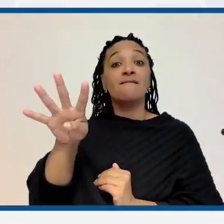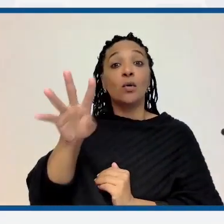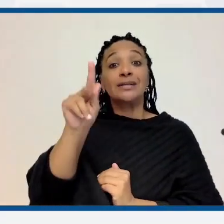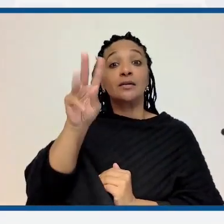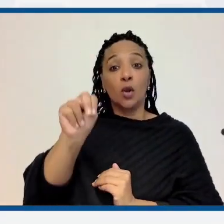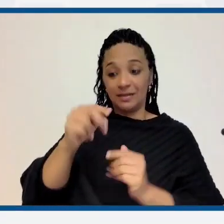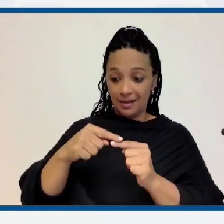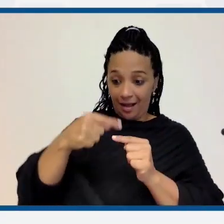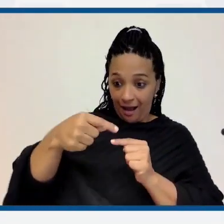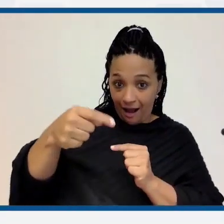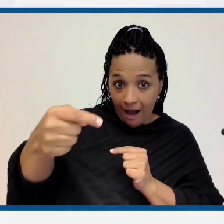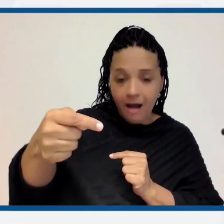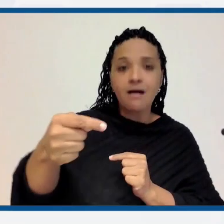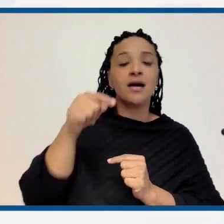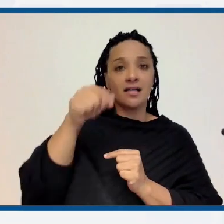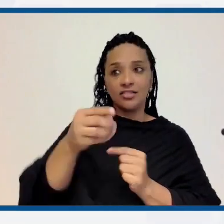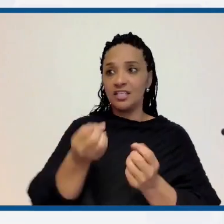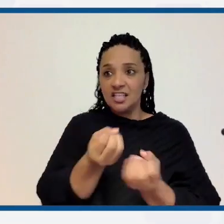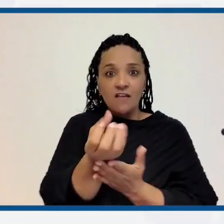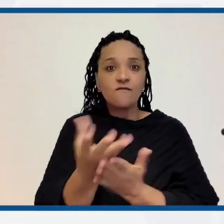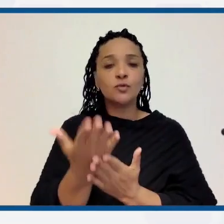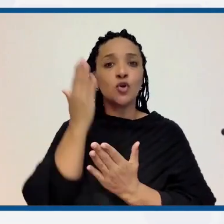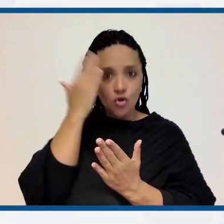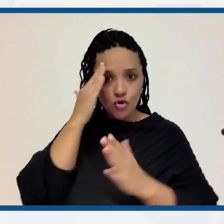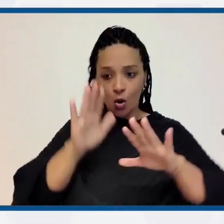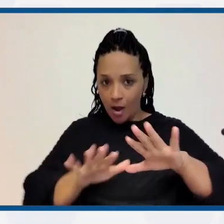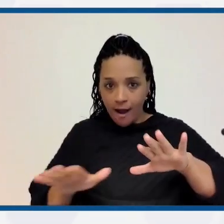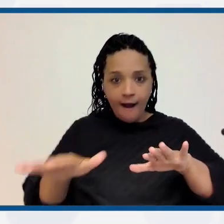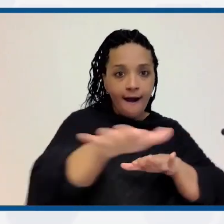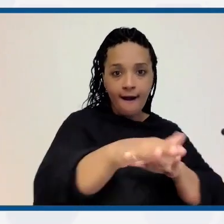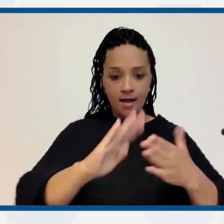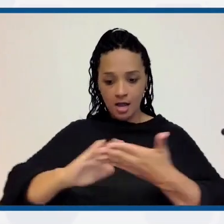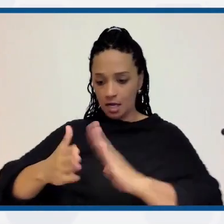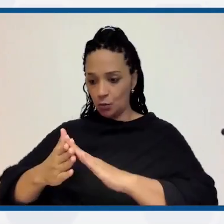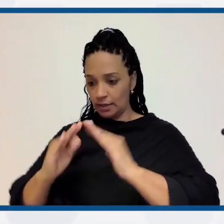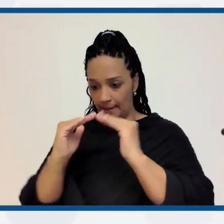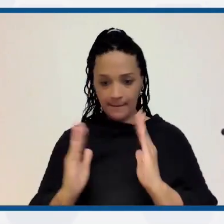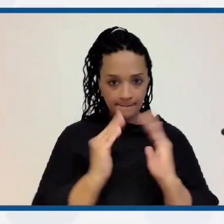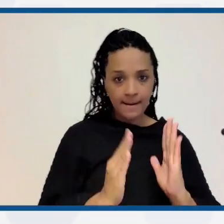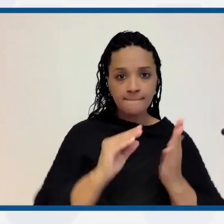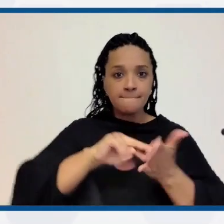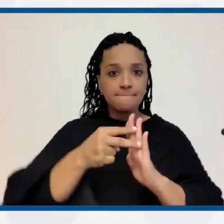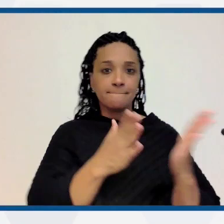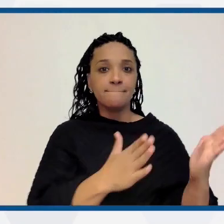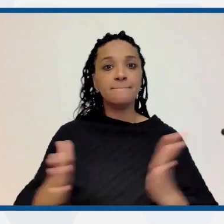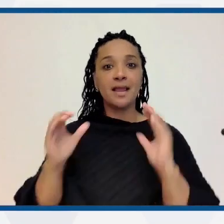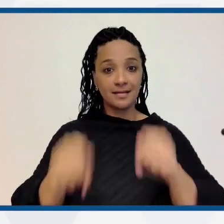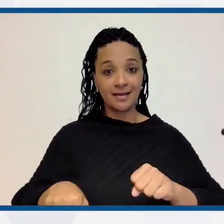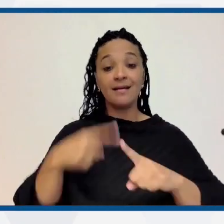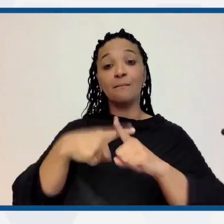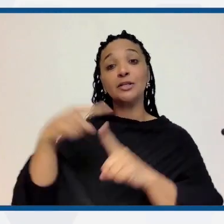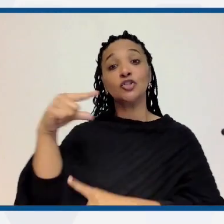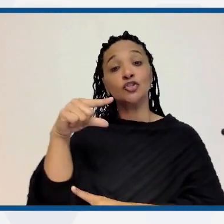kilometers. That allows neighborhood level planning, and it brings into it GIS information from some of our